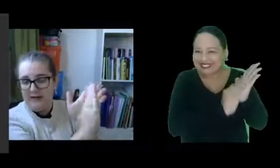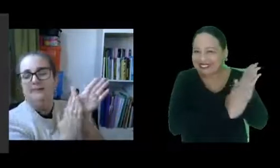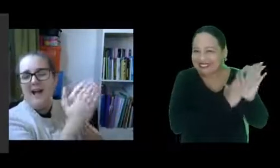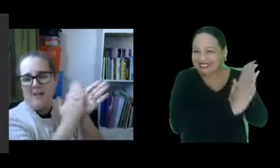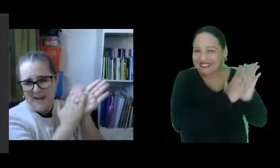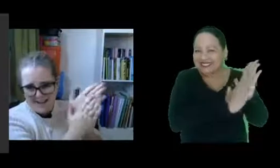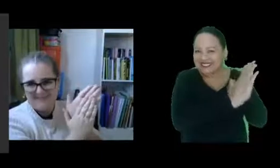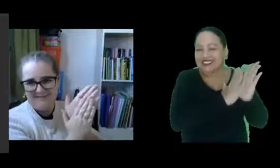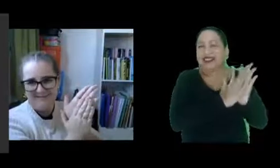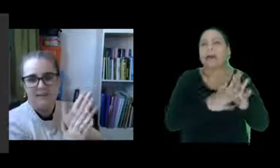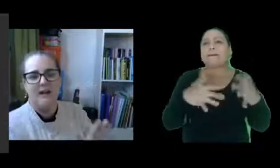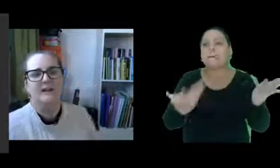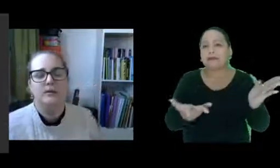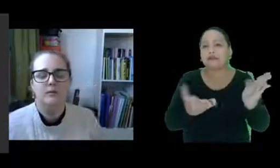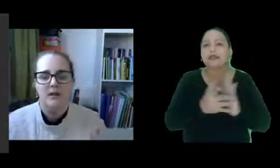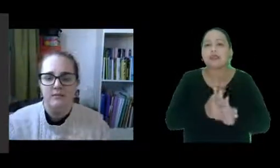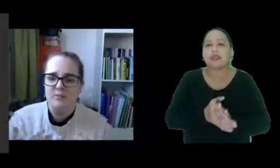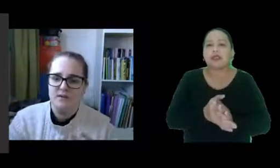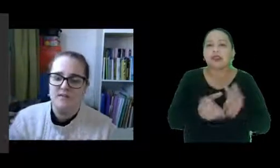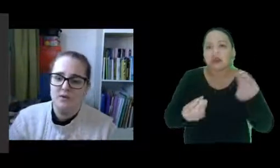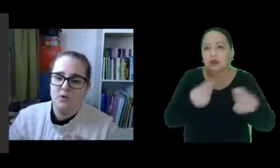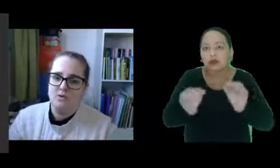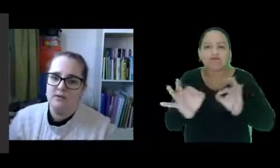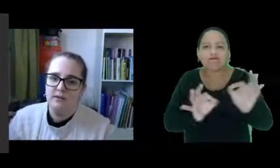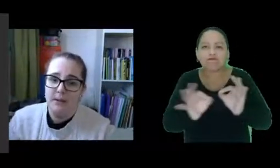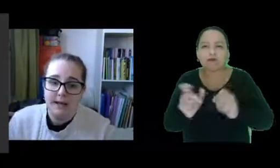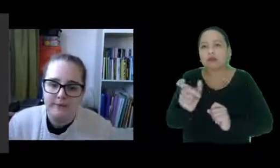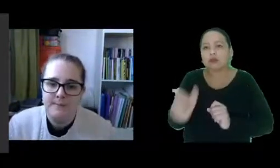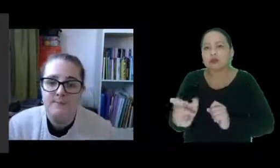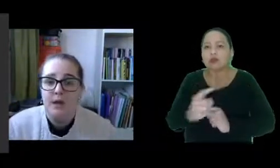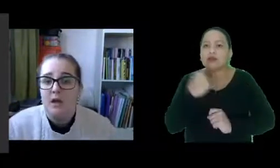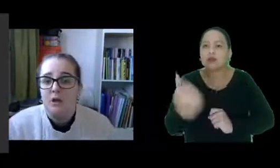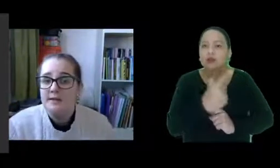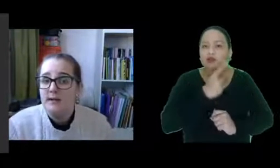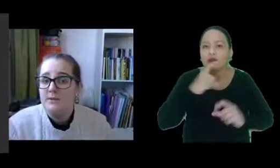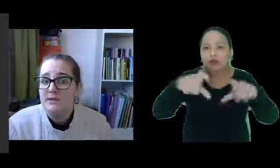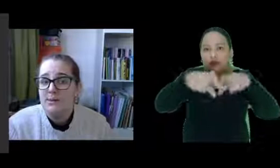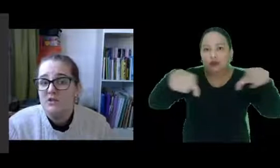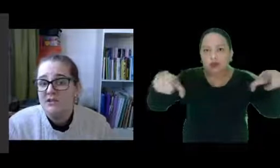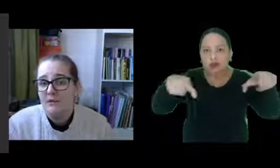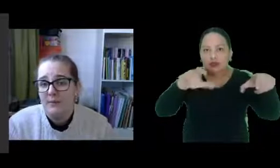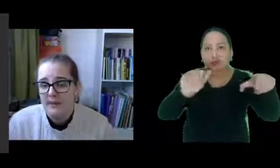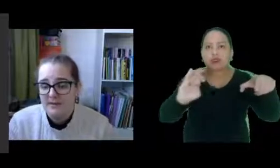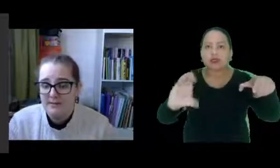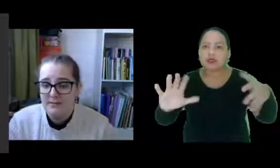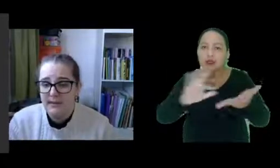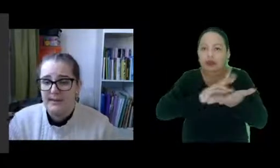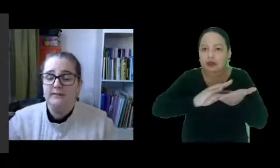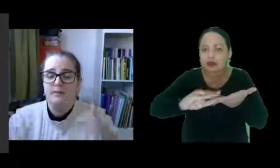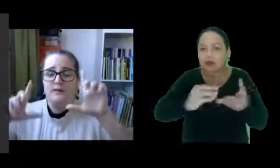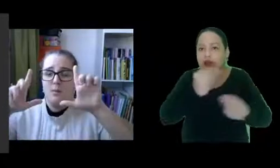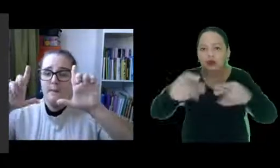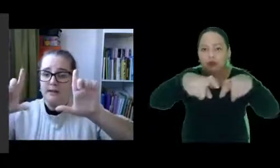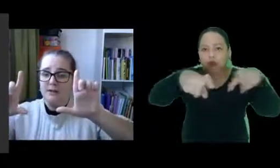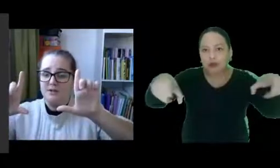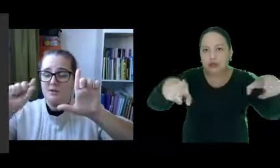I erase. Then I keep building the word. We also have the Braille learning board. It's a board where